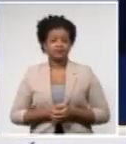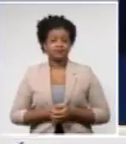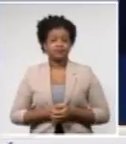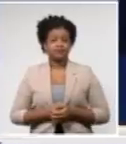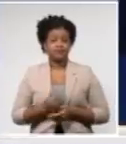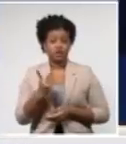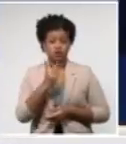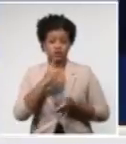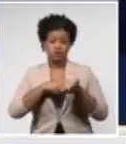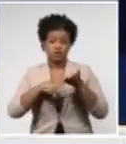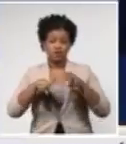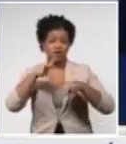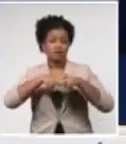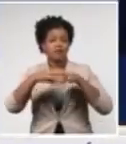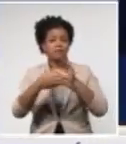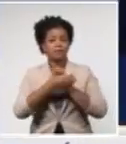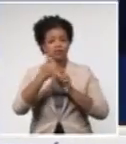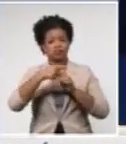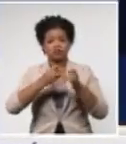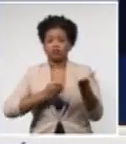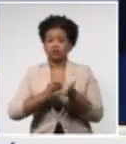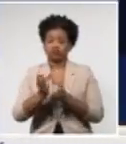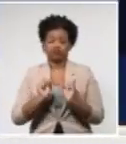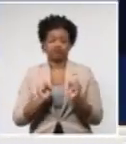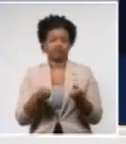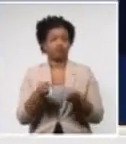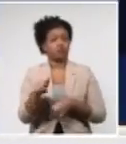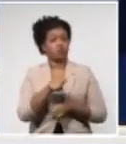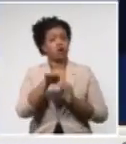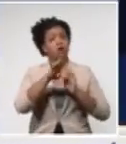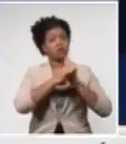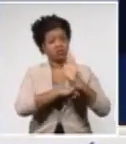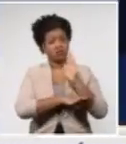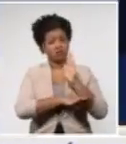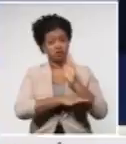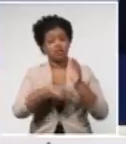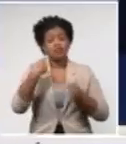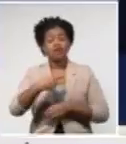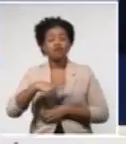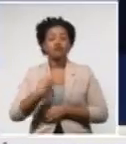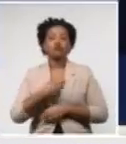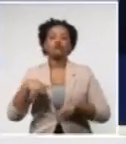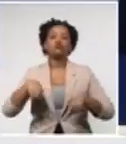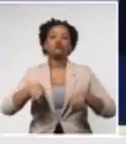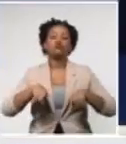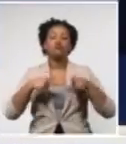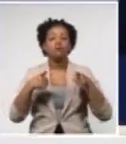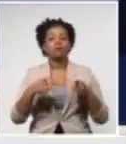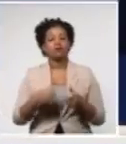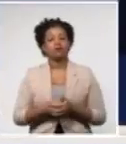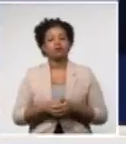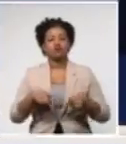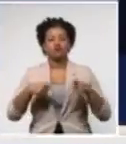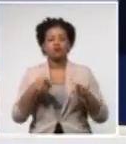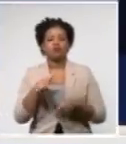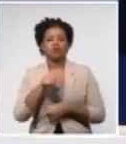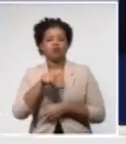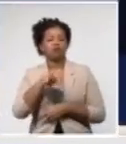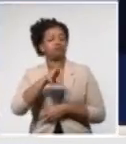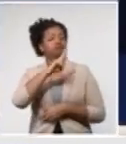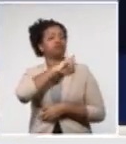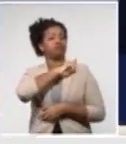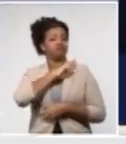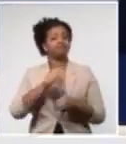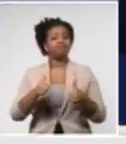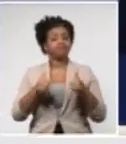remain. And what we have to do is to make sure that